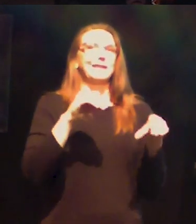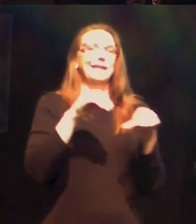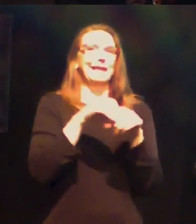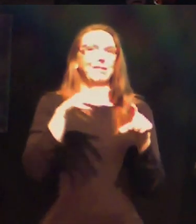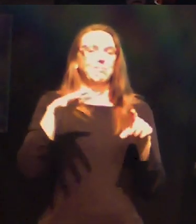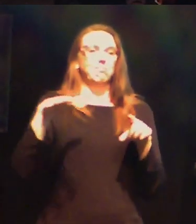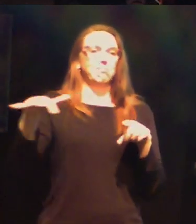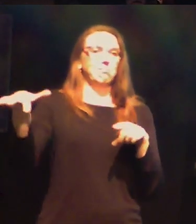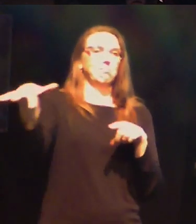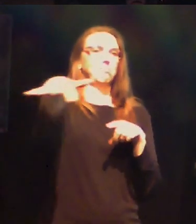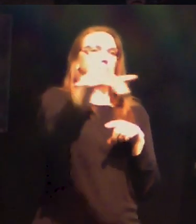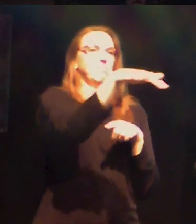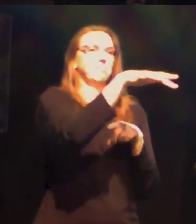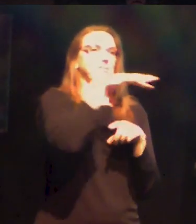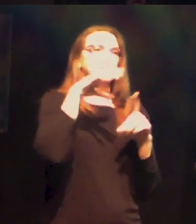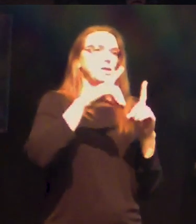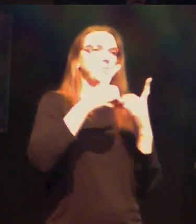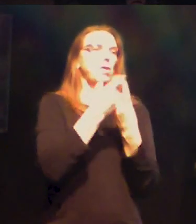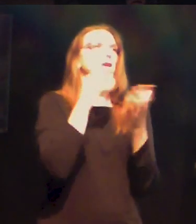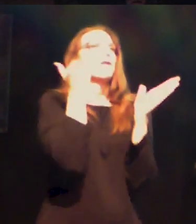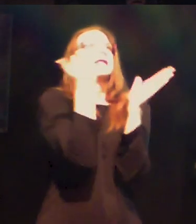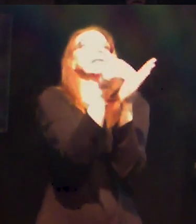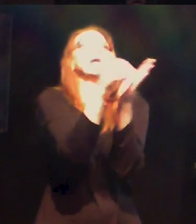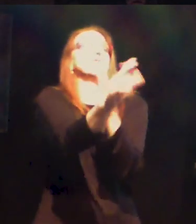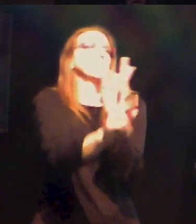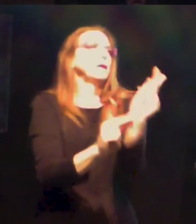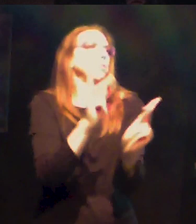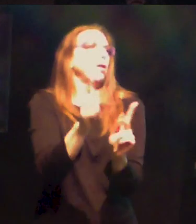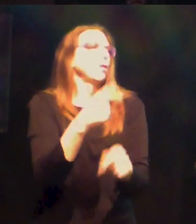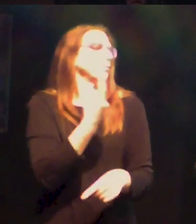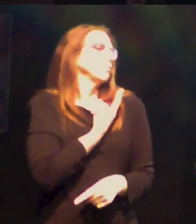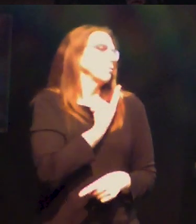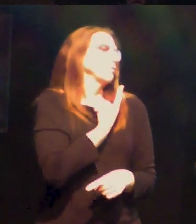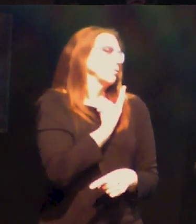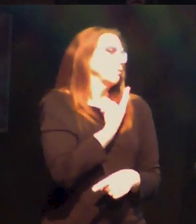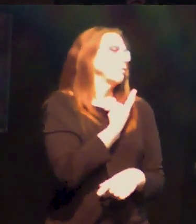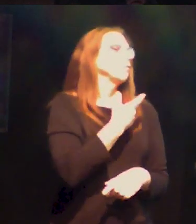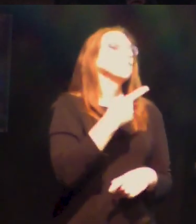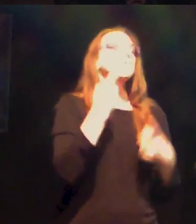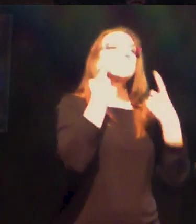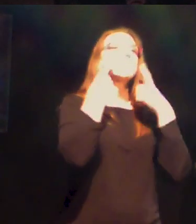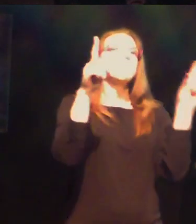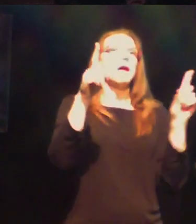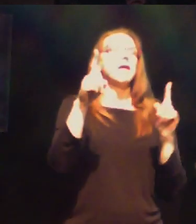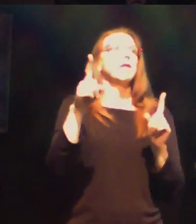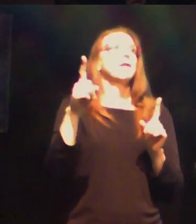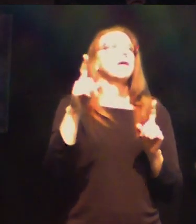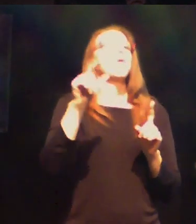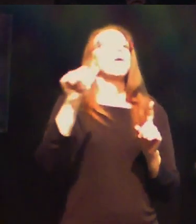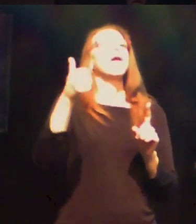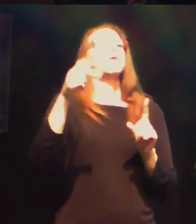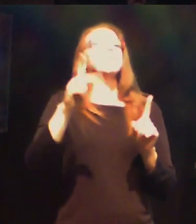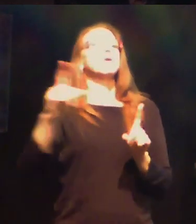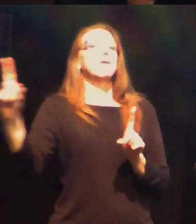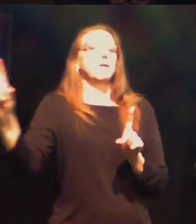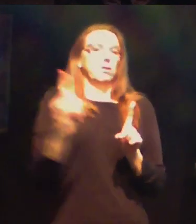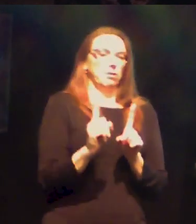one person in a department of thousands. I finally got one other person to help